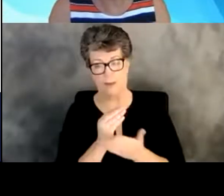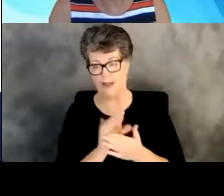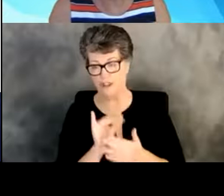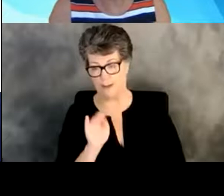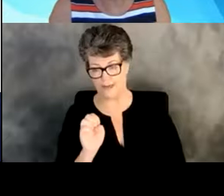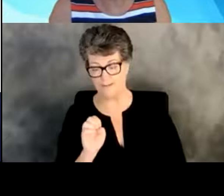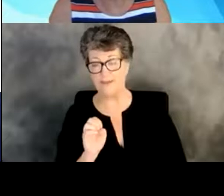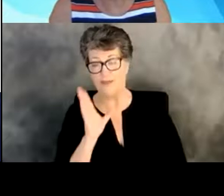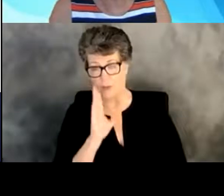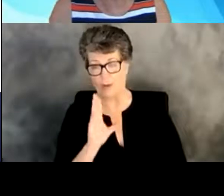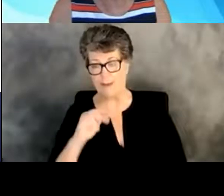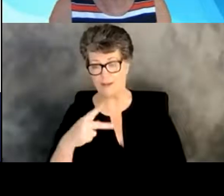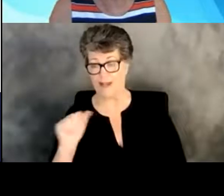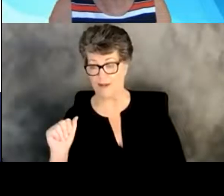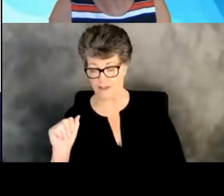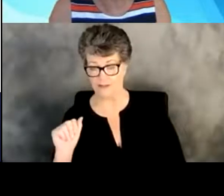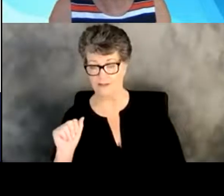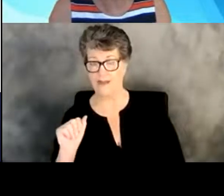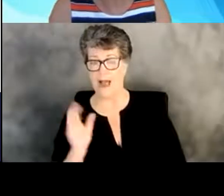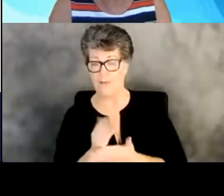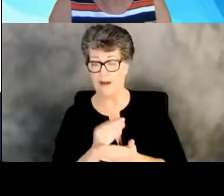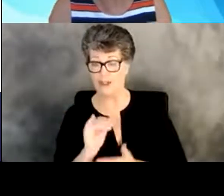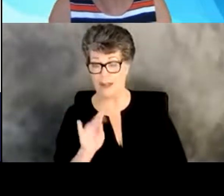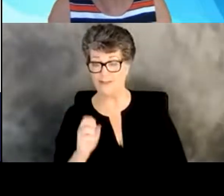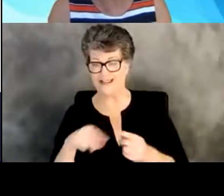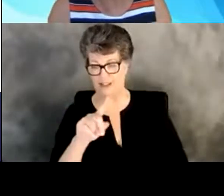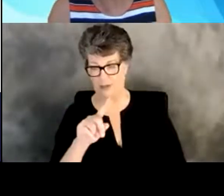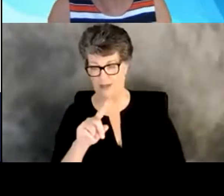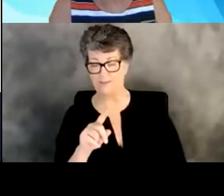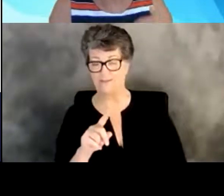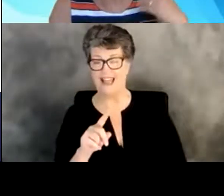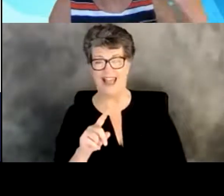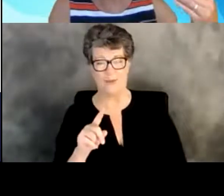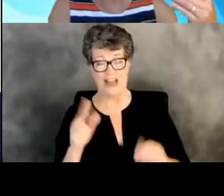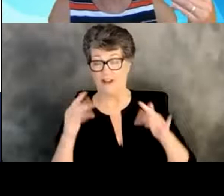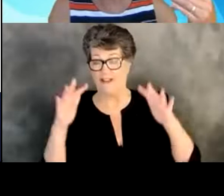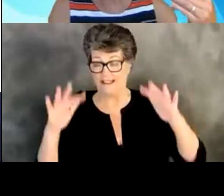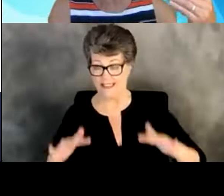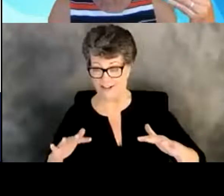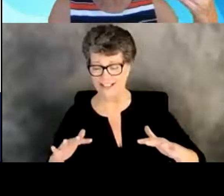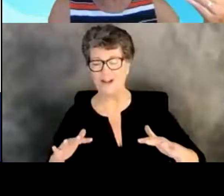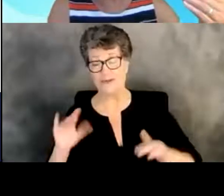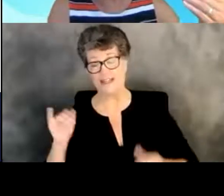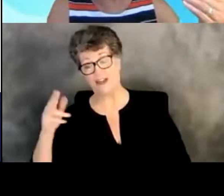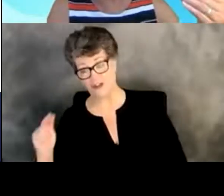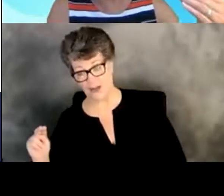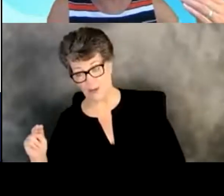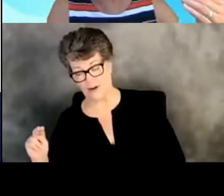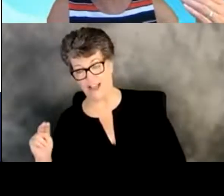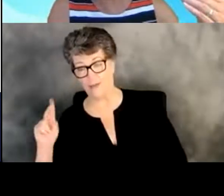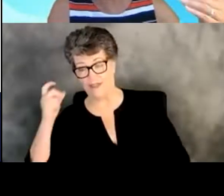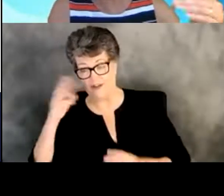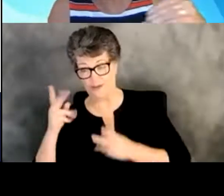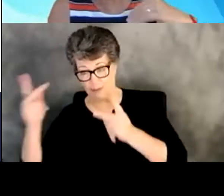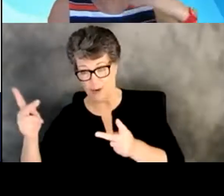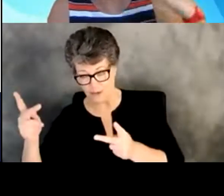there will be a master plan for aging budget update in coming weeks as all the dust settles. We did that in January with the governor's proposals